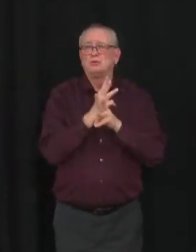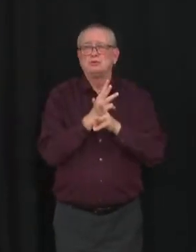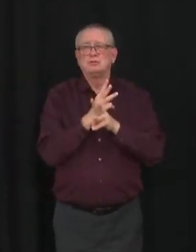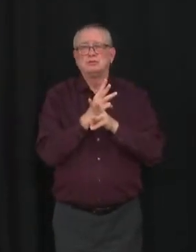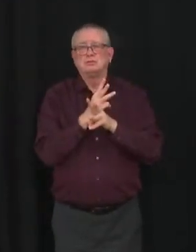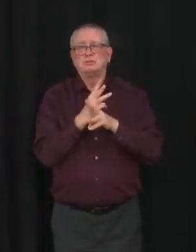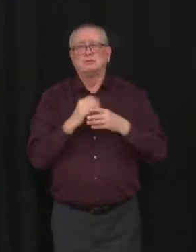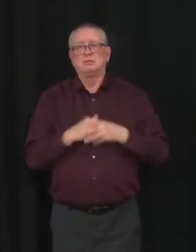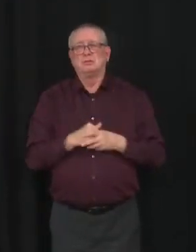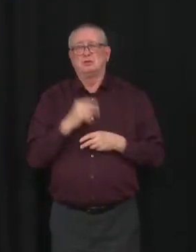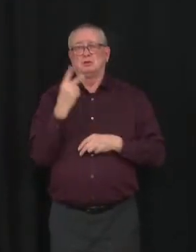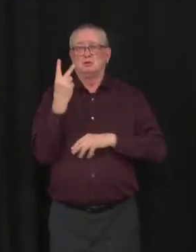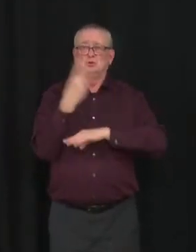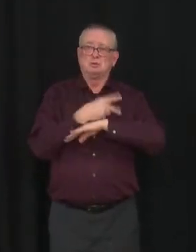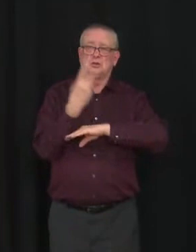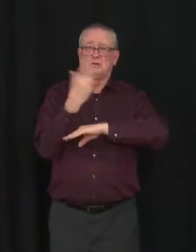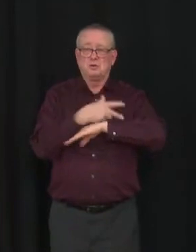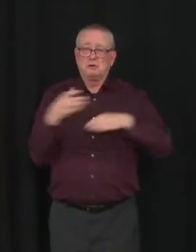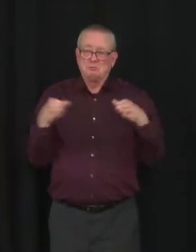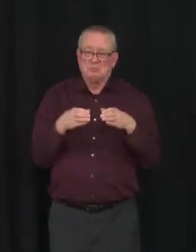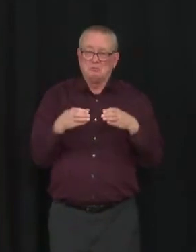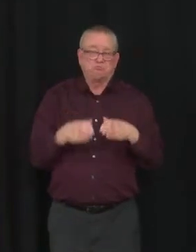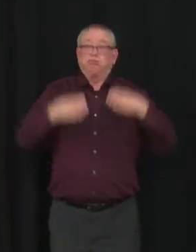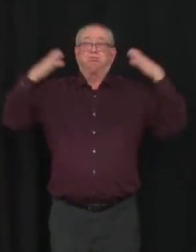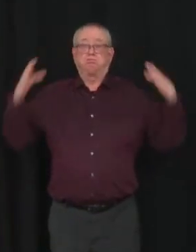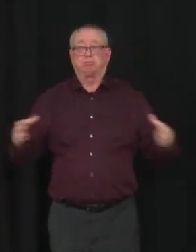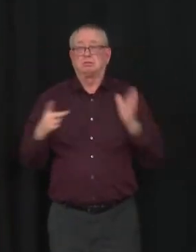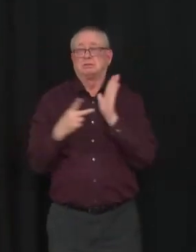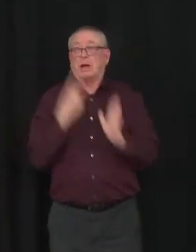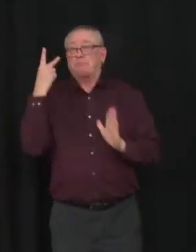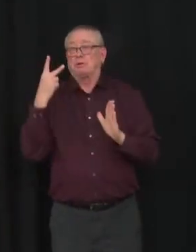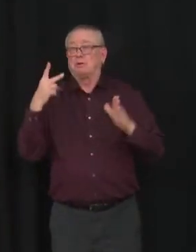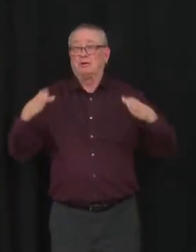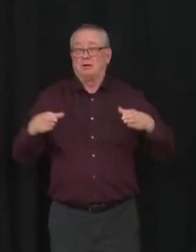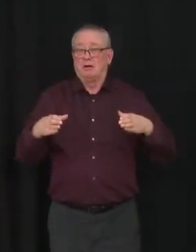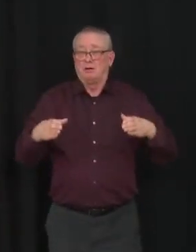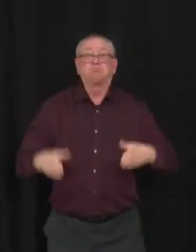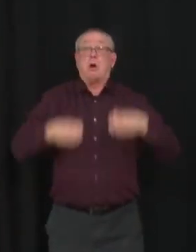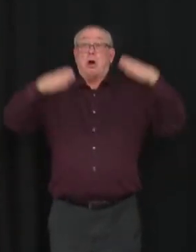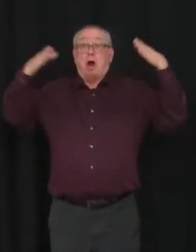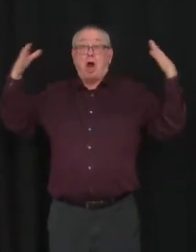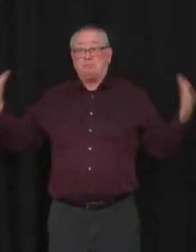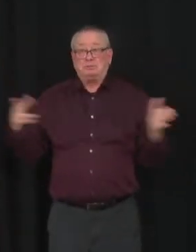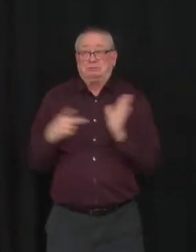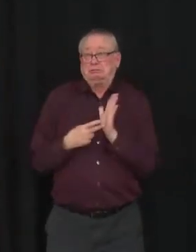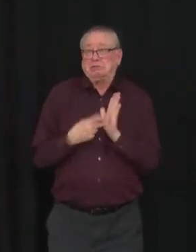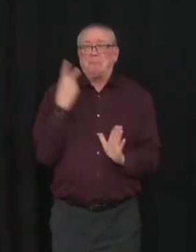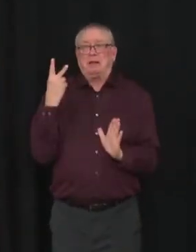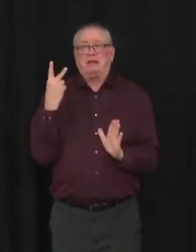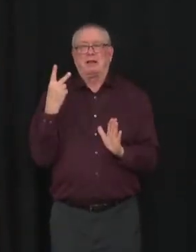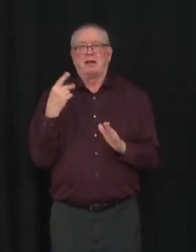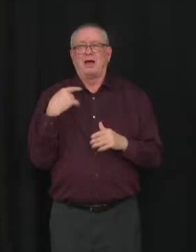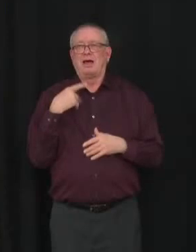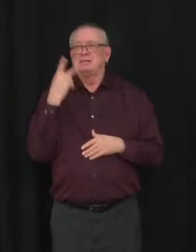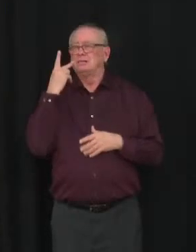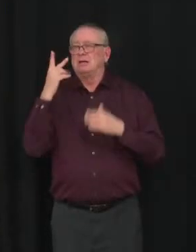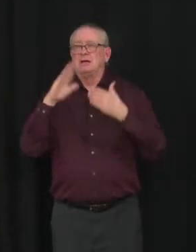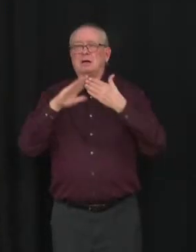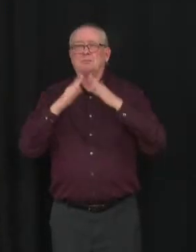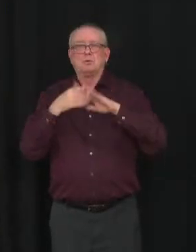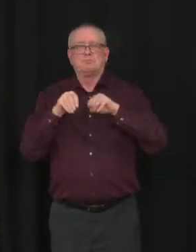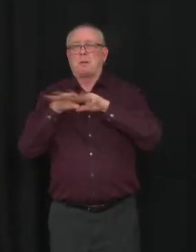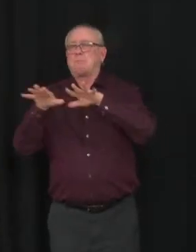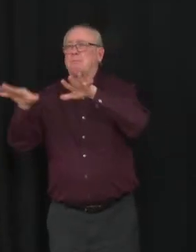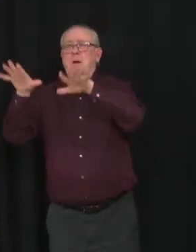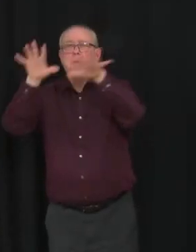days. Omicron is now our dominant strain, and there is increasing community transmission in the province. This means if